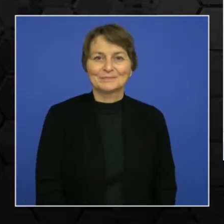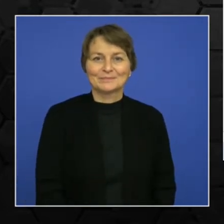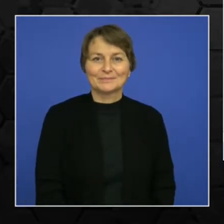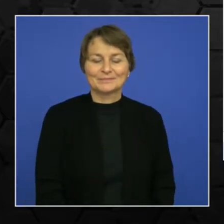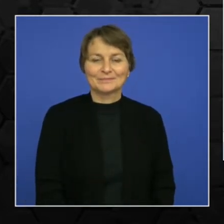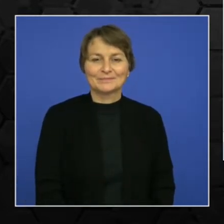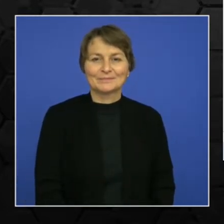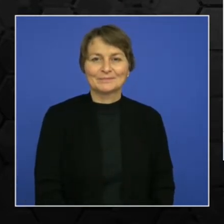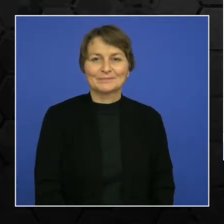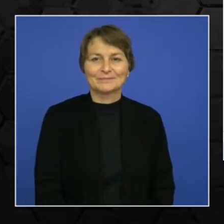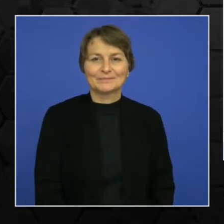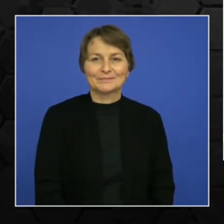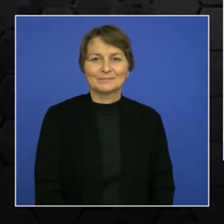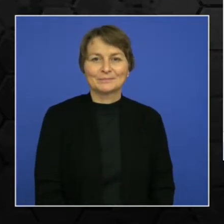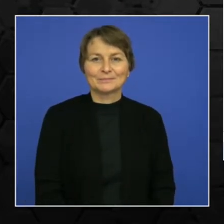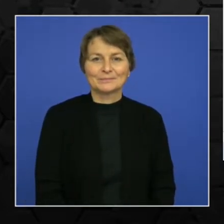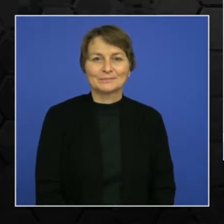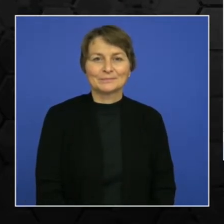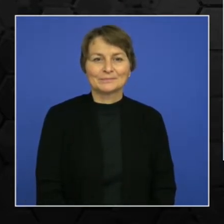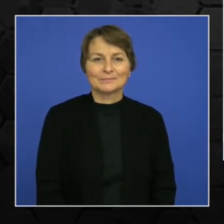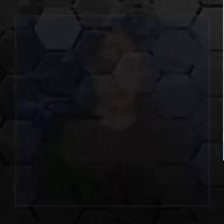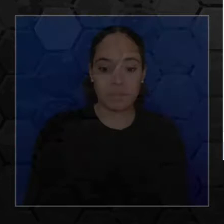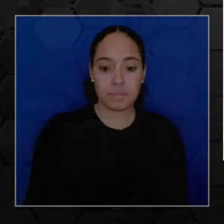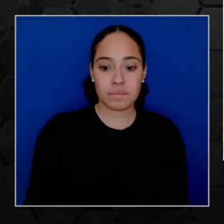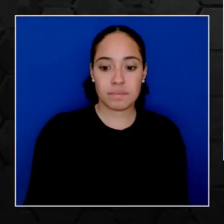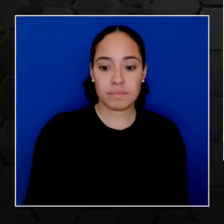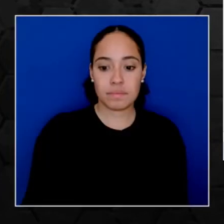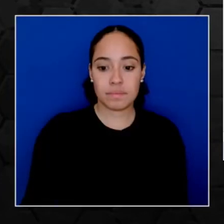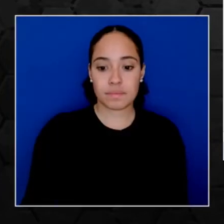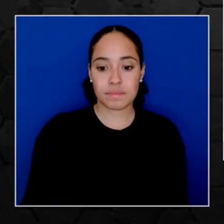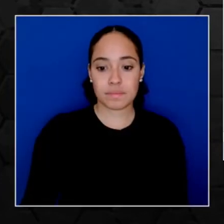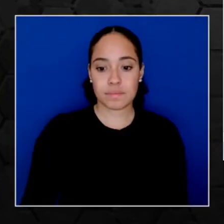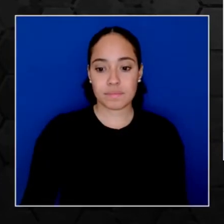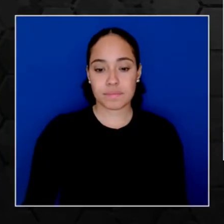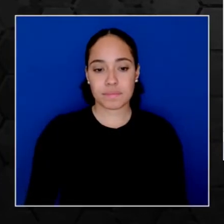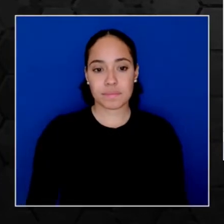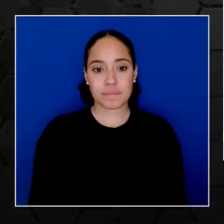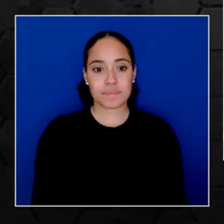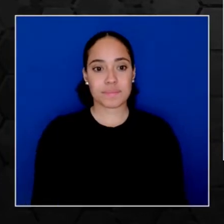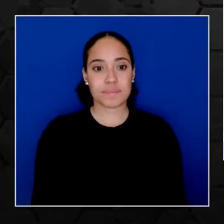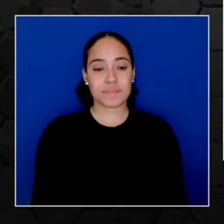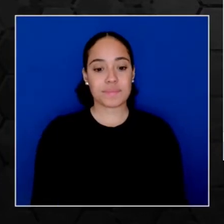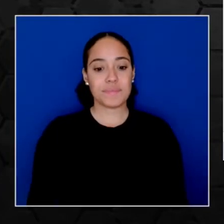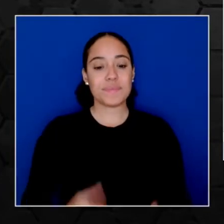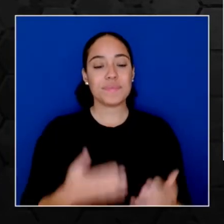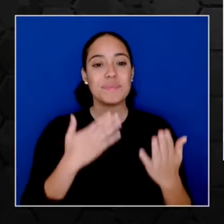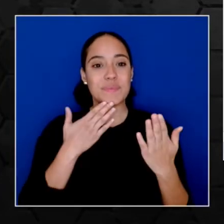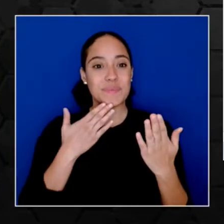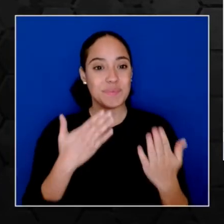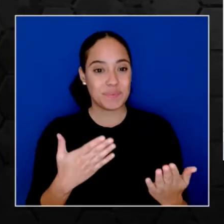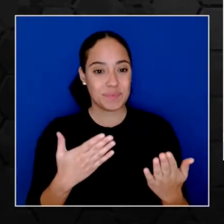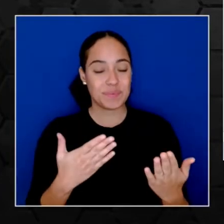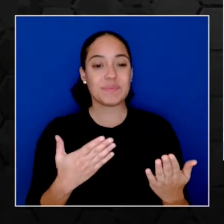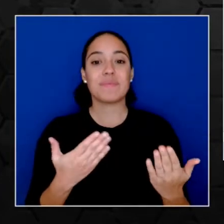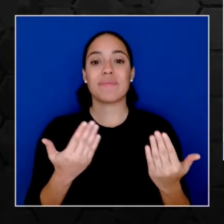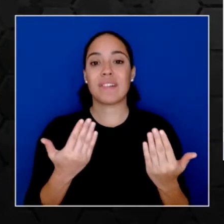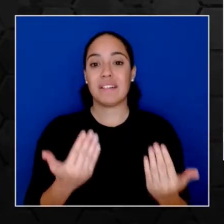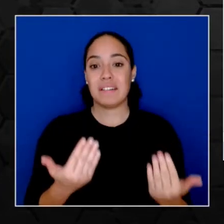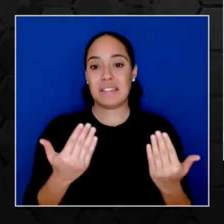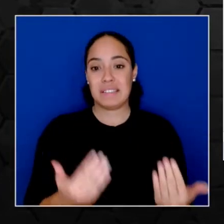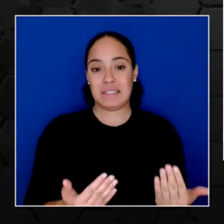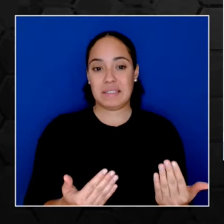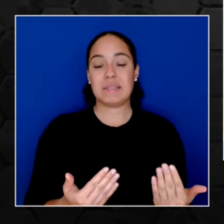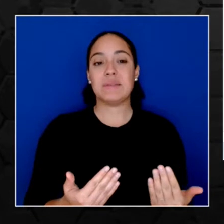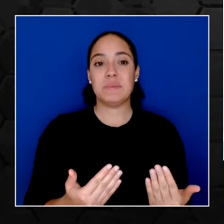Thank you, Shreyan. So now we will learn on how to build interrupting and breaking scenarios. So first we will see what is an interrupting and what is a